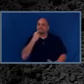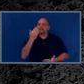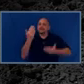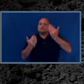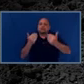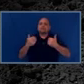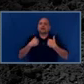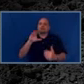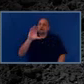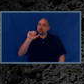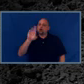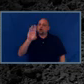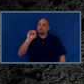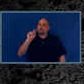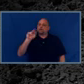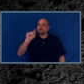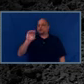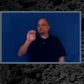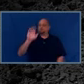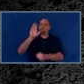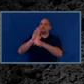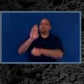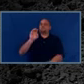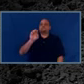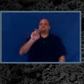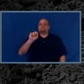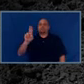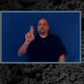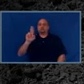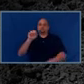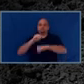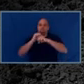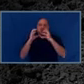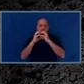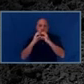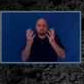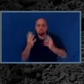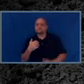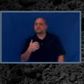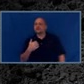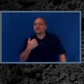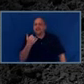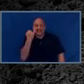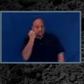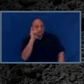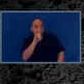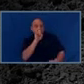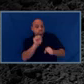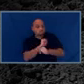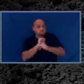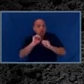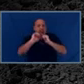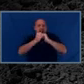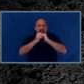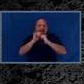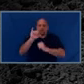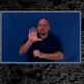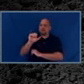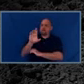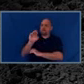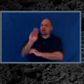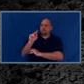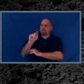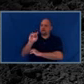there's possibly carbonate on Bennu. If this is the case, is there any hypothesis on how the carbonate was formed?